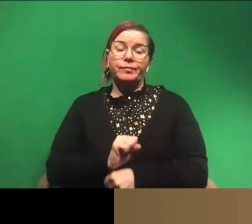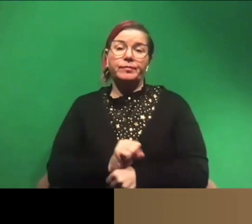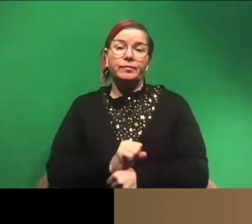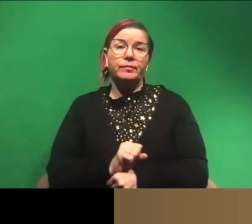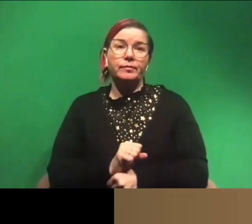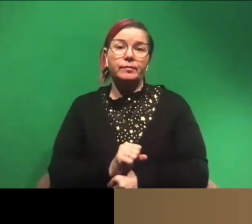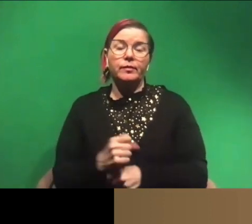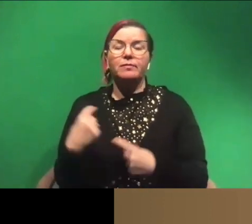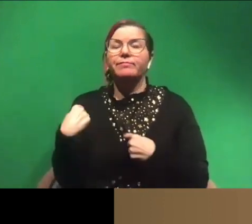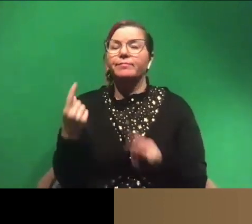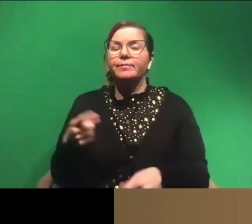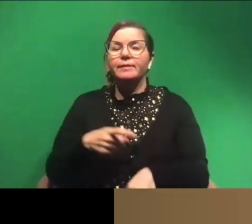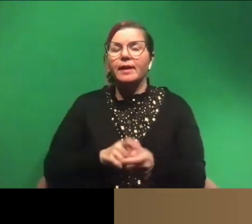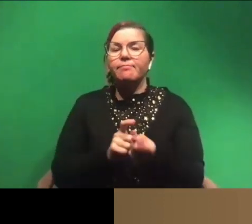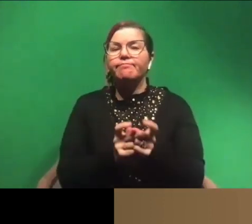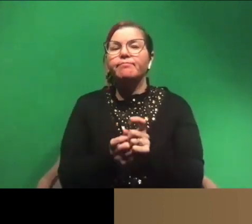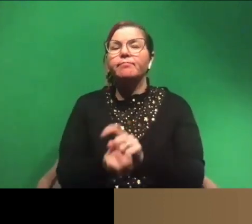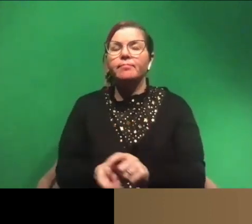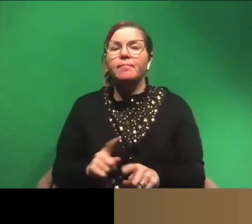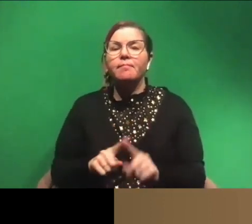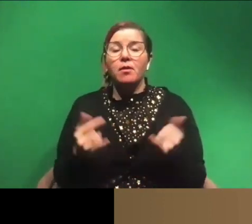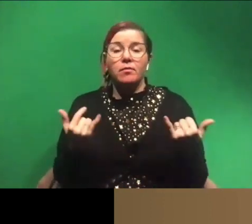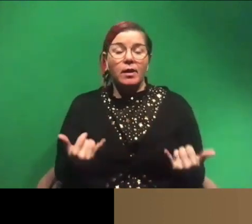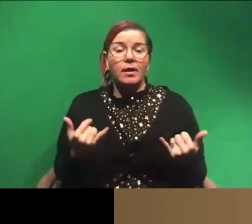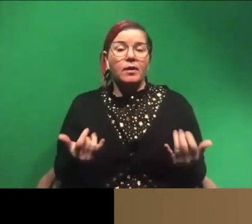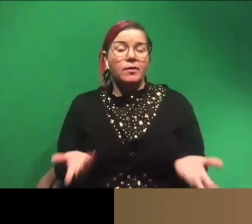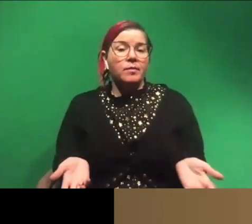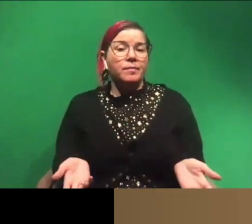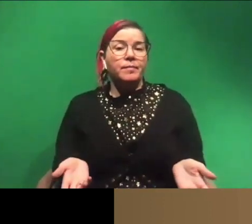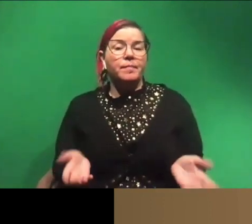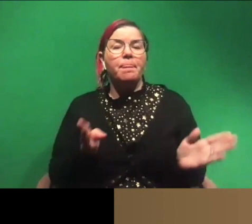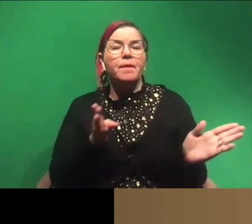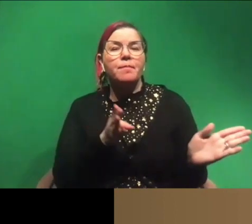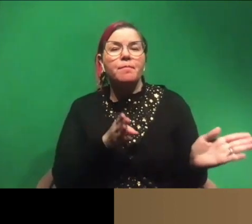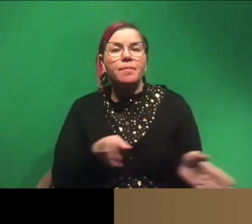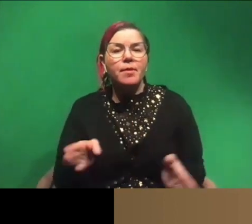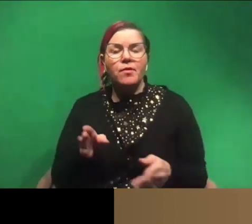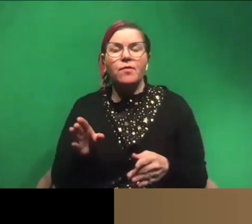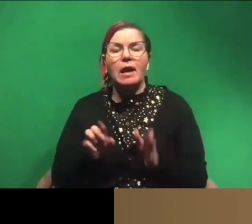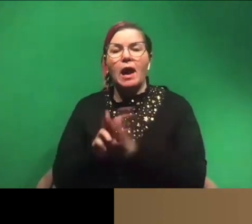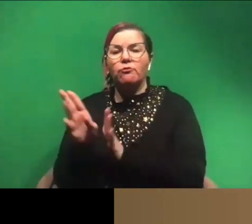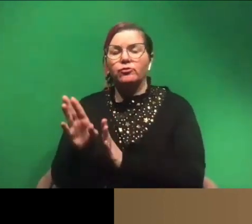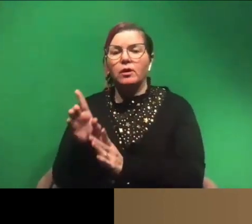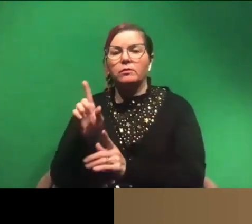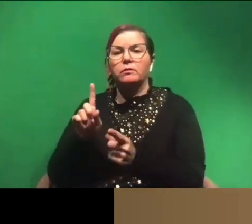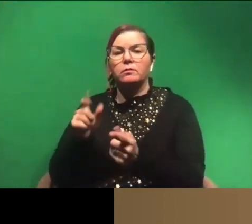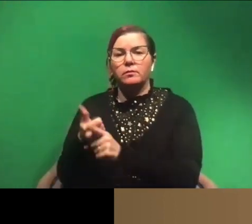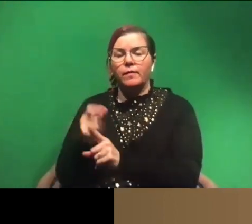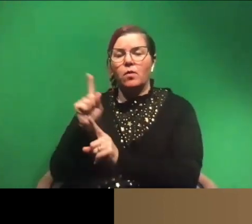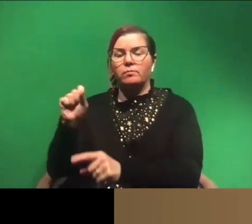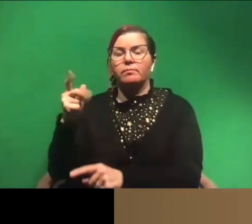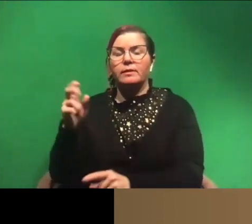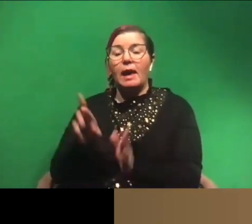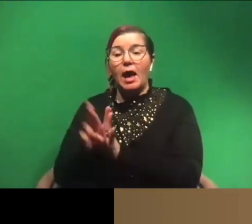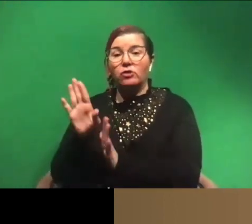over time has changed, but right now it's preparing astronauts to go to space. So astronauts are the ones that actually